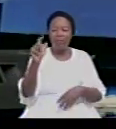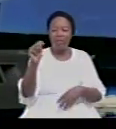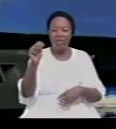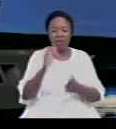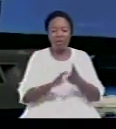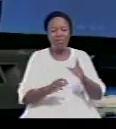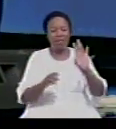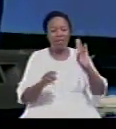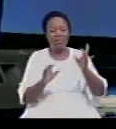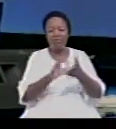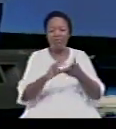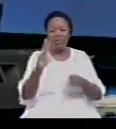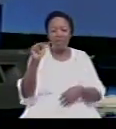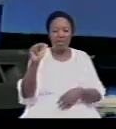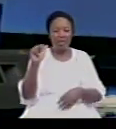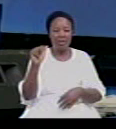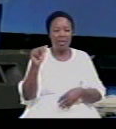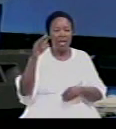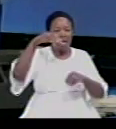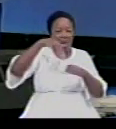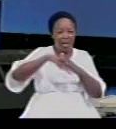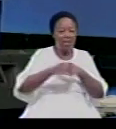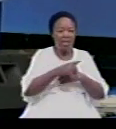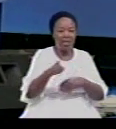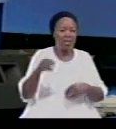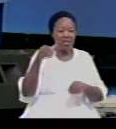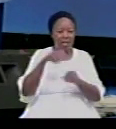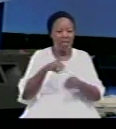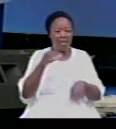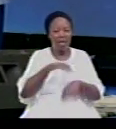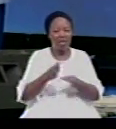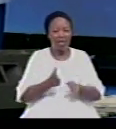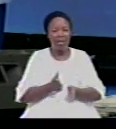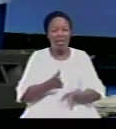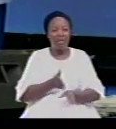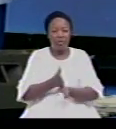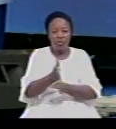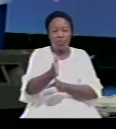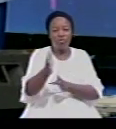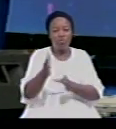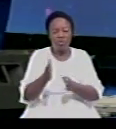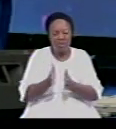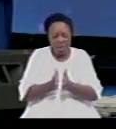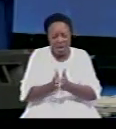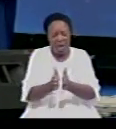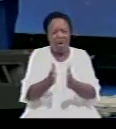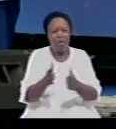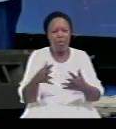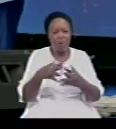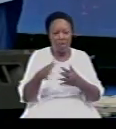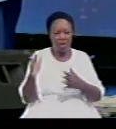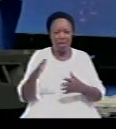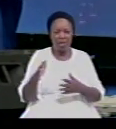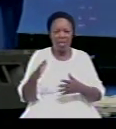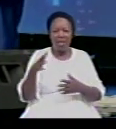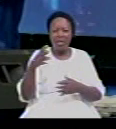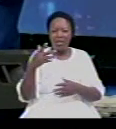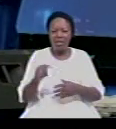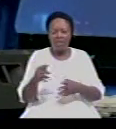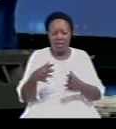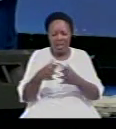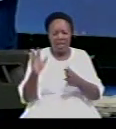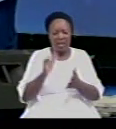verse 13. Enter ye in at the straight narrow gate, the gate that will not